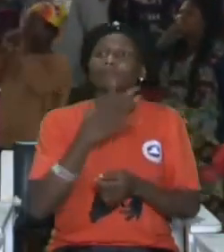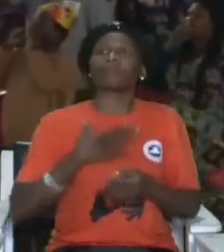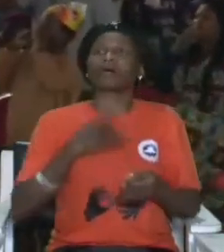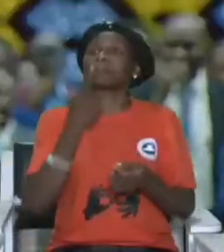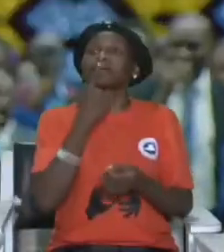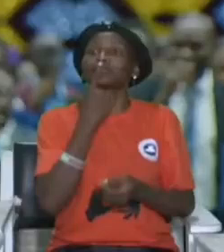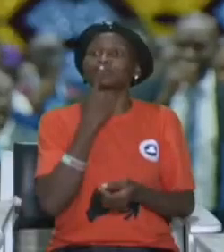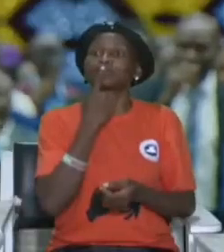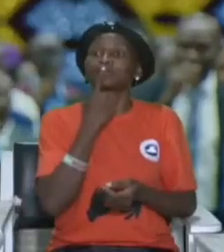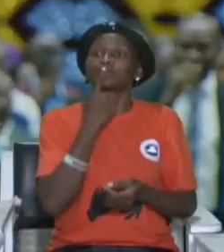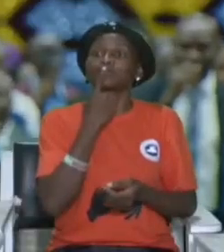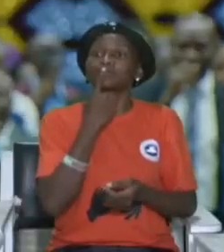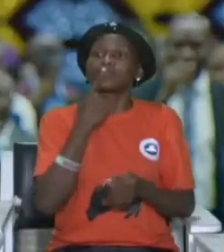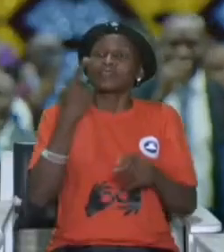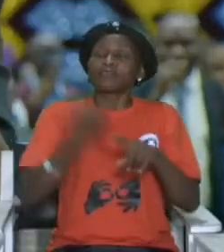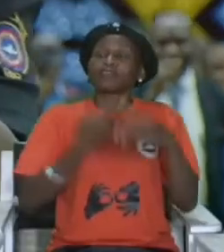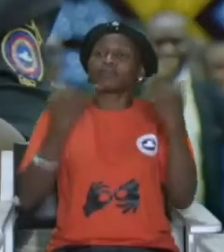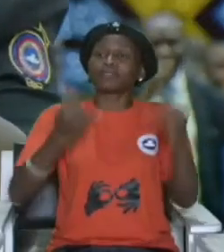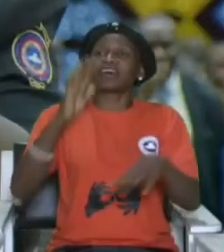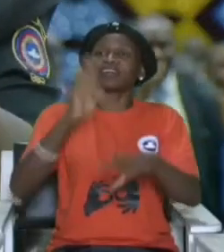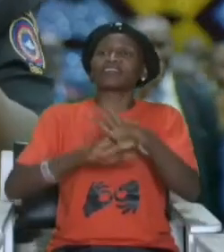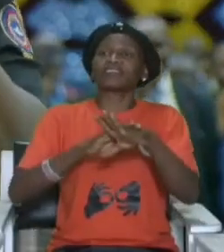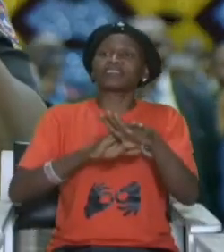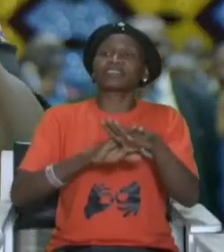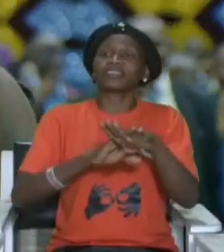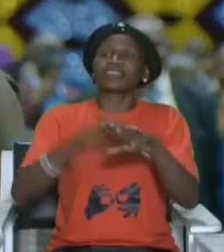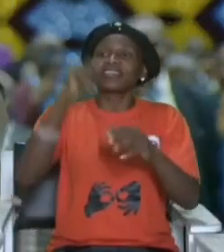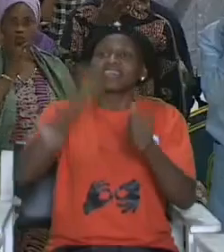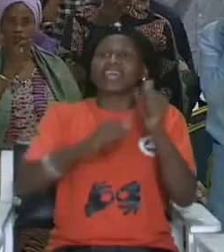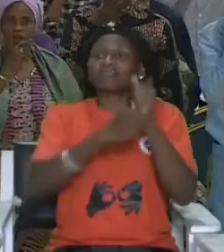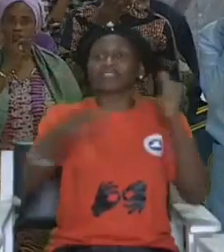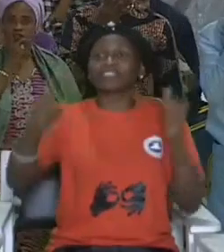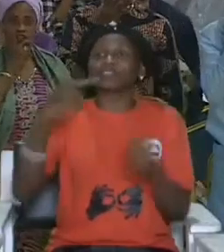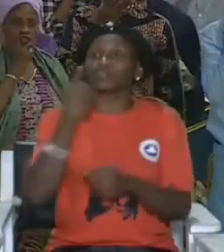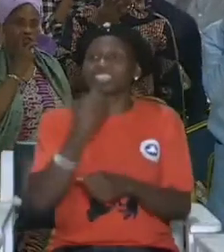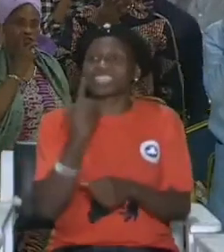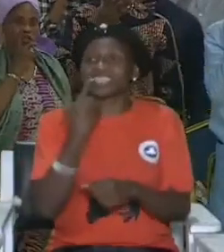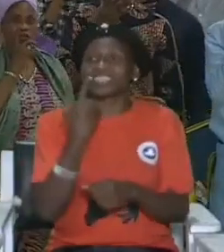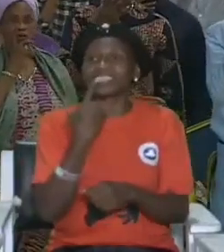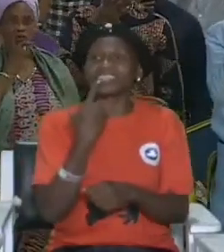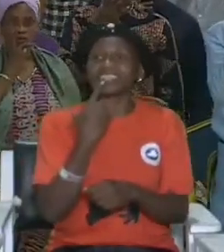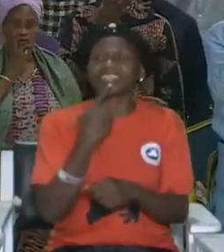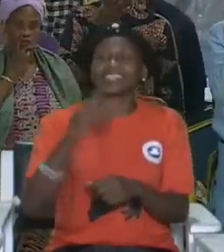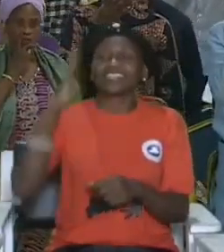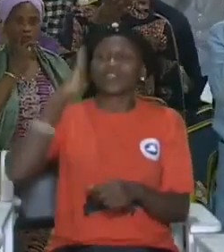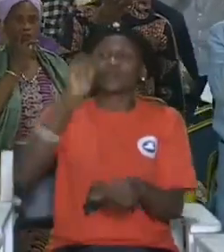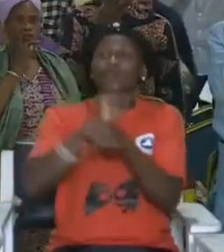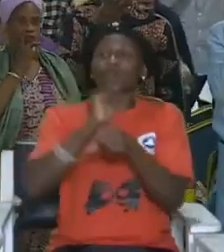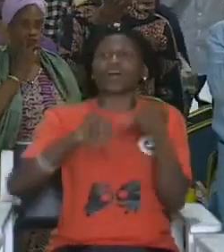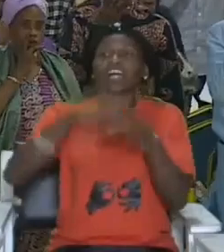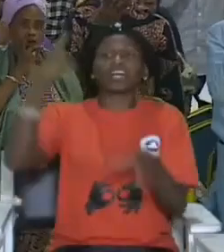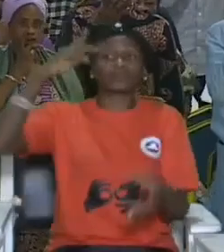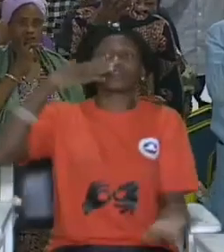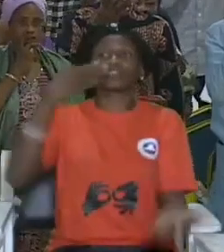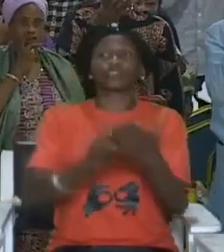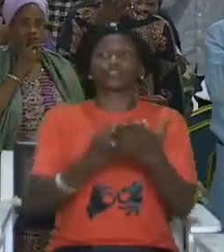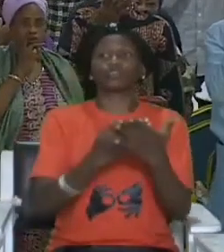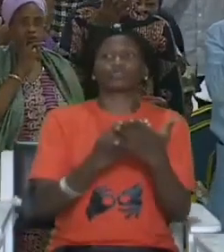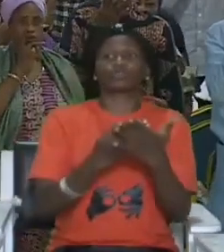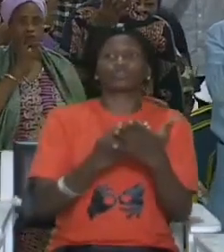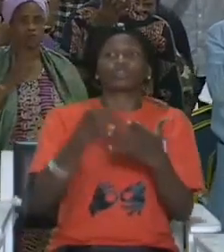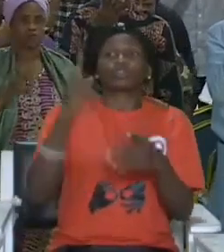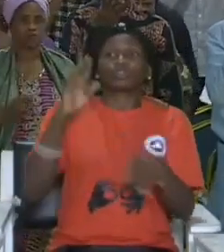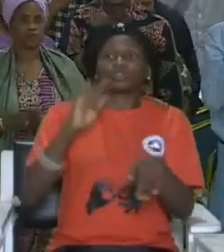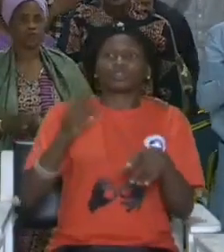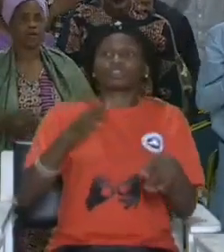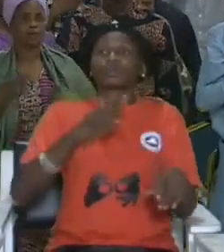mouth. From now on, everything you say would work out for good. Touch your